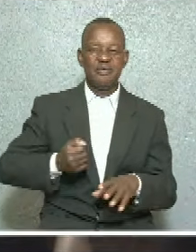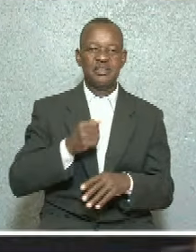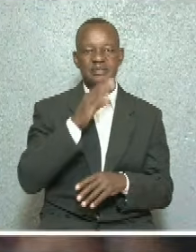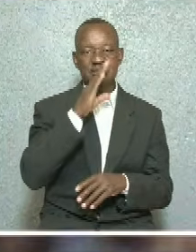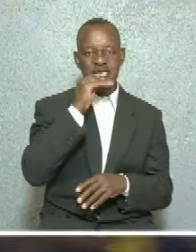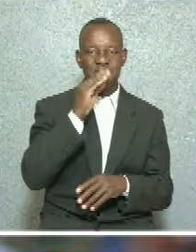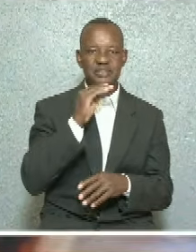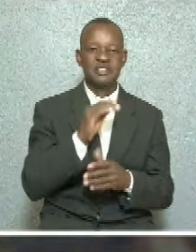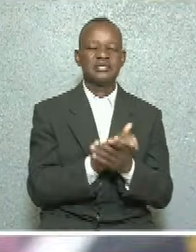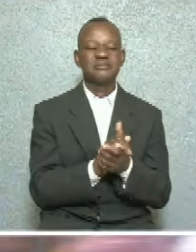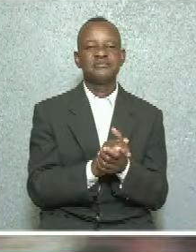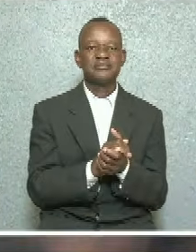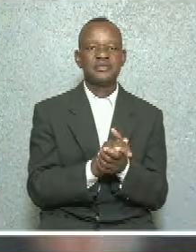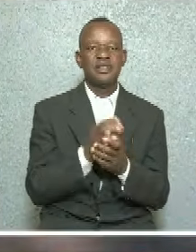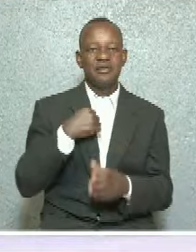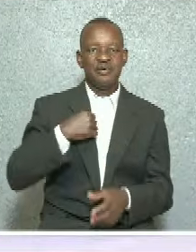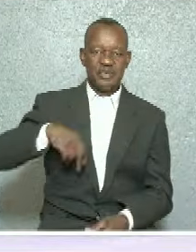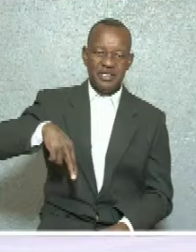front.